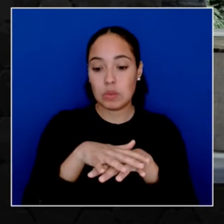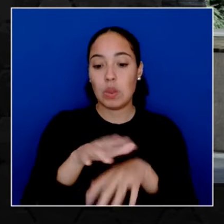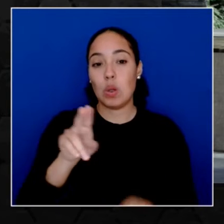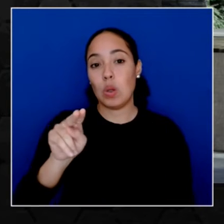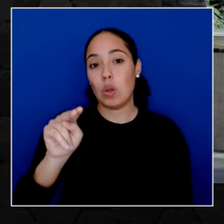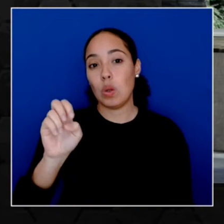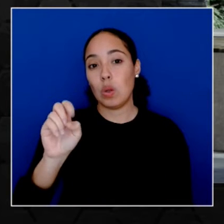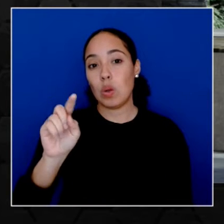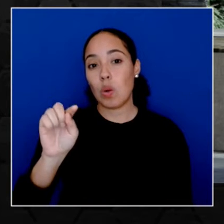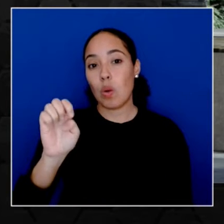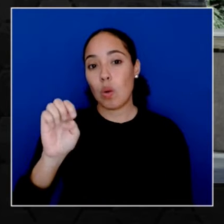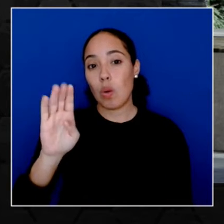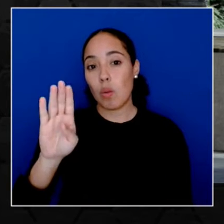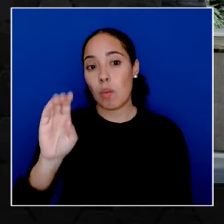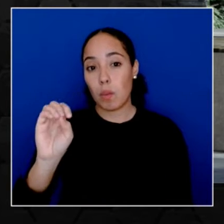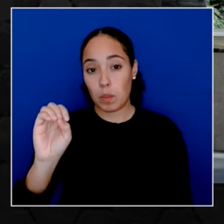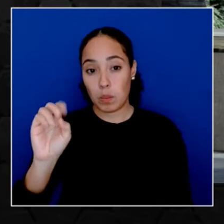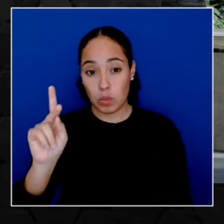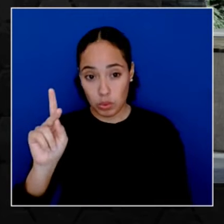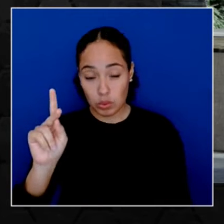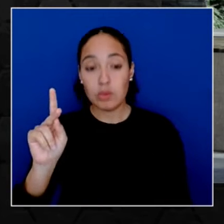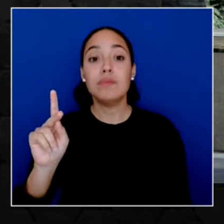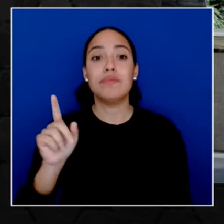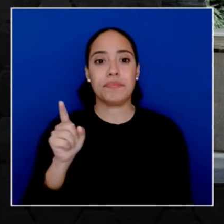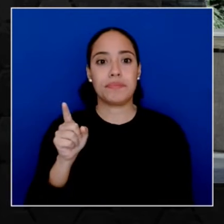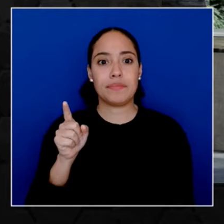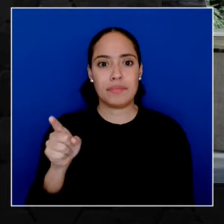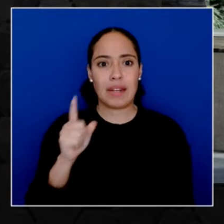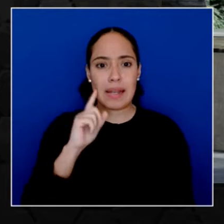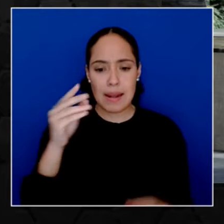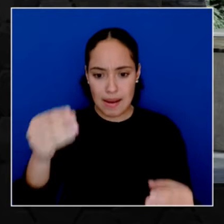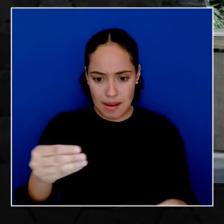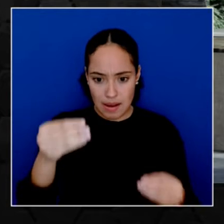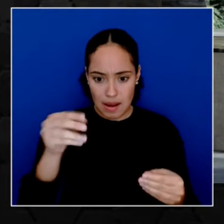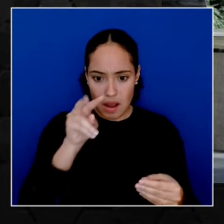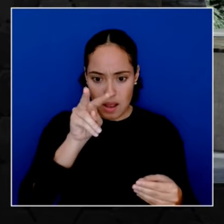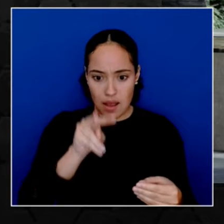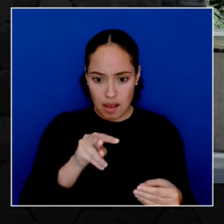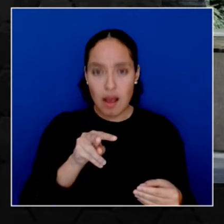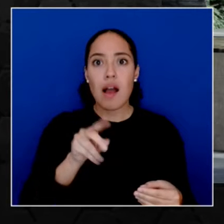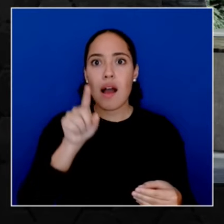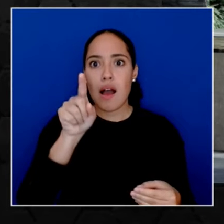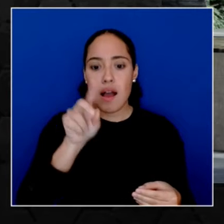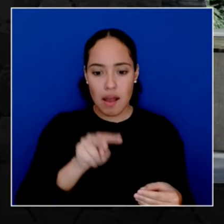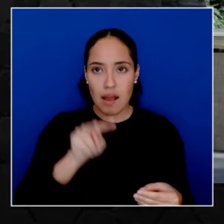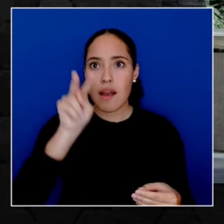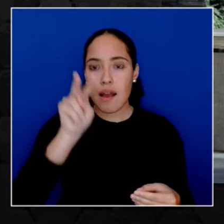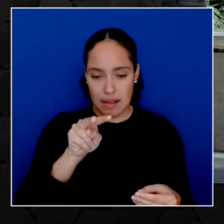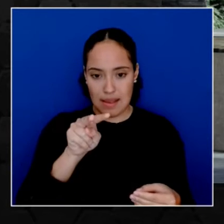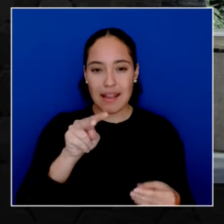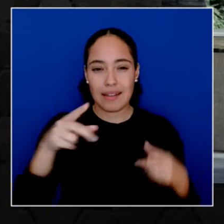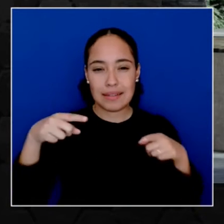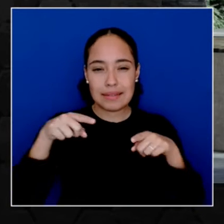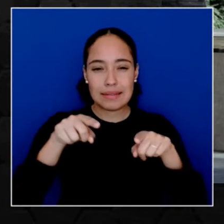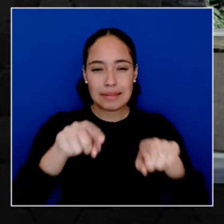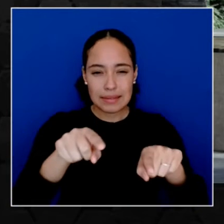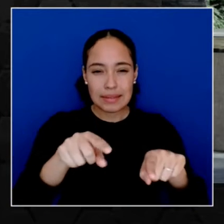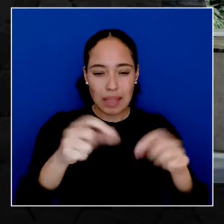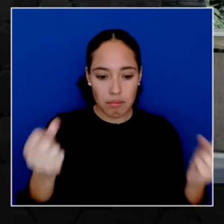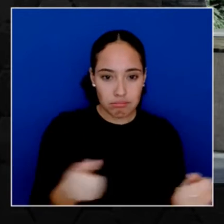time they can practice it on their notebook. So for me, it is a quite efficient way